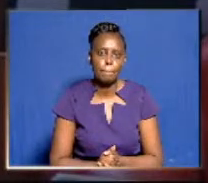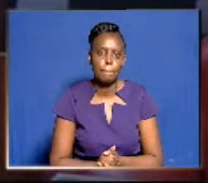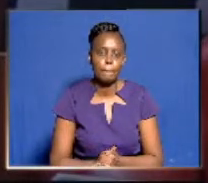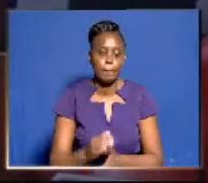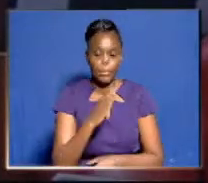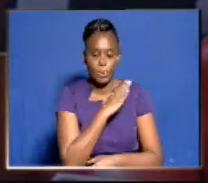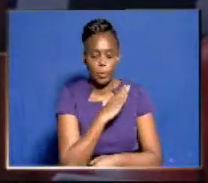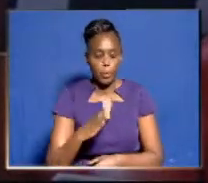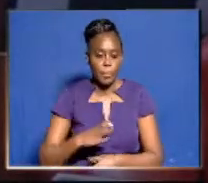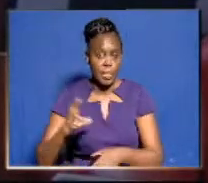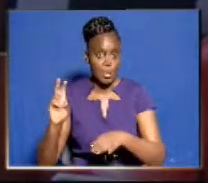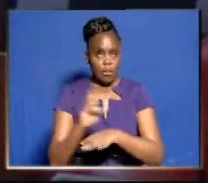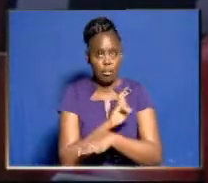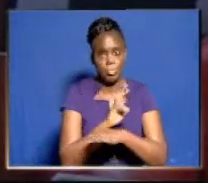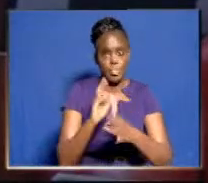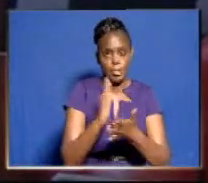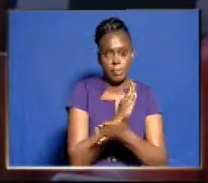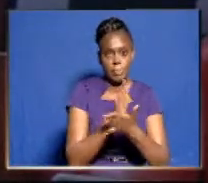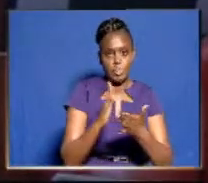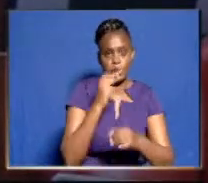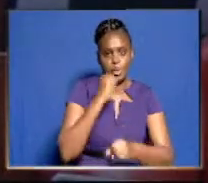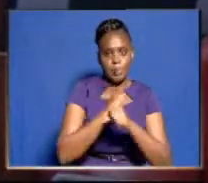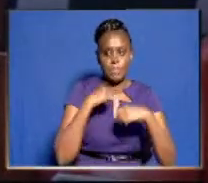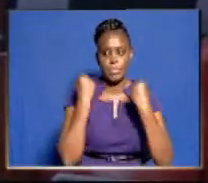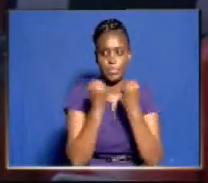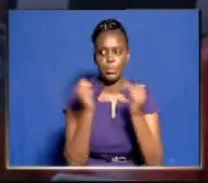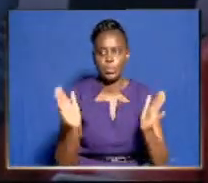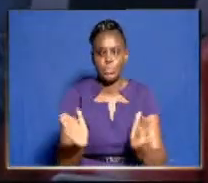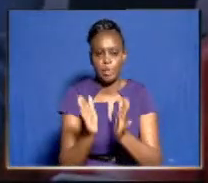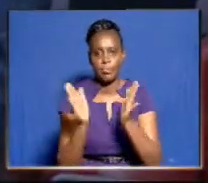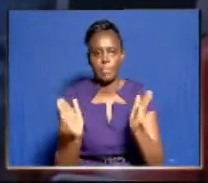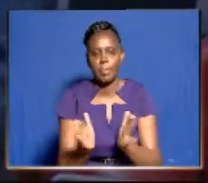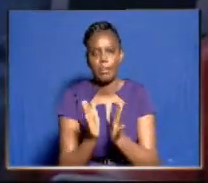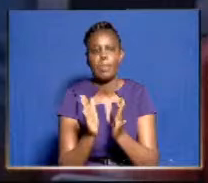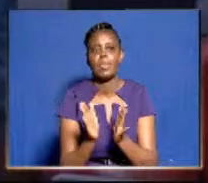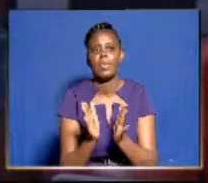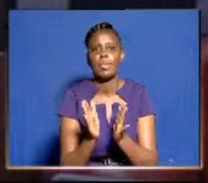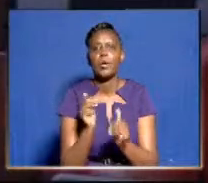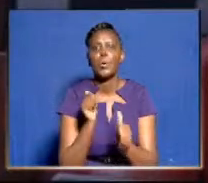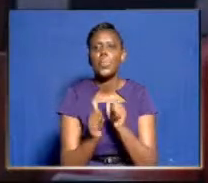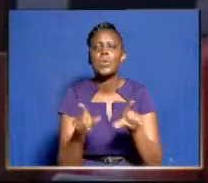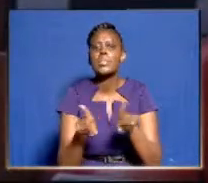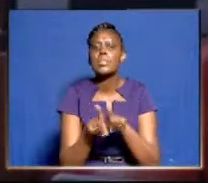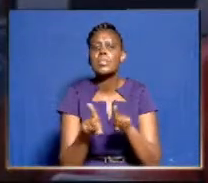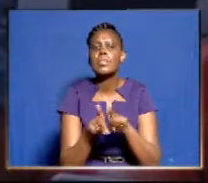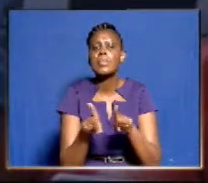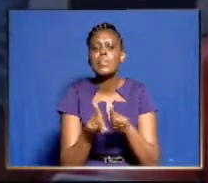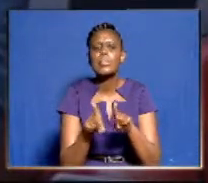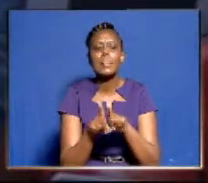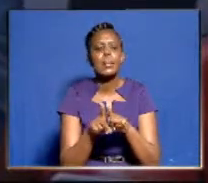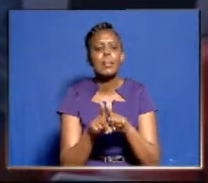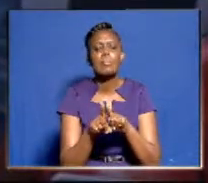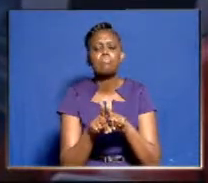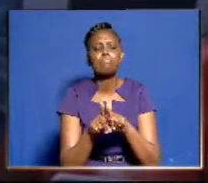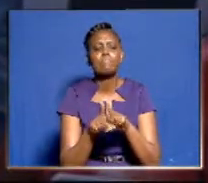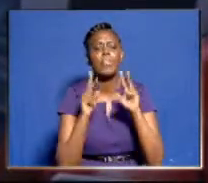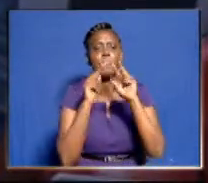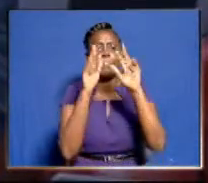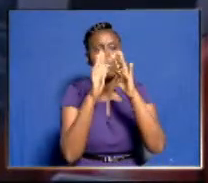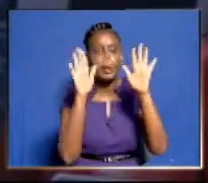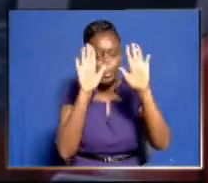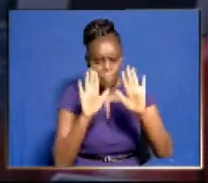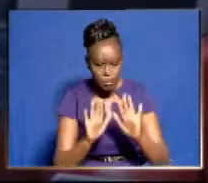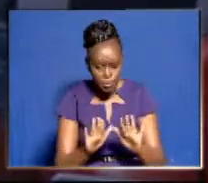committee oversees the Department of Labor and Social Welfare, Honorable Speaker, which is also looking at very important